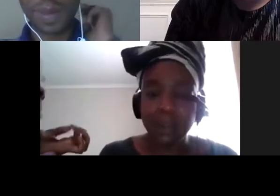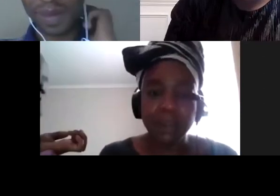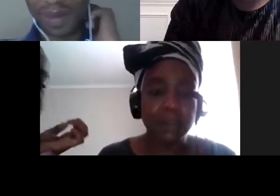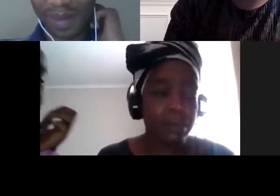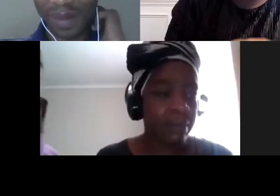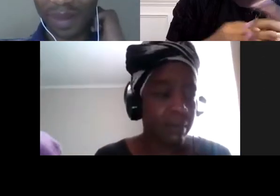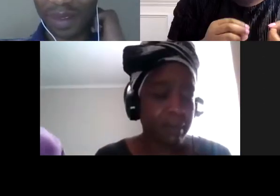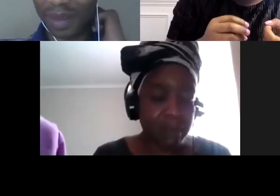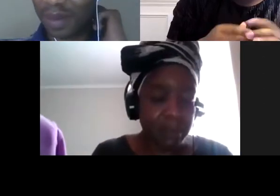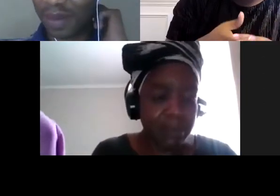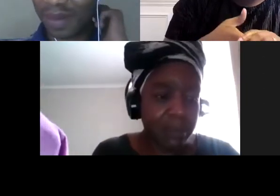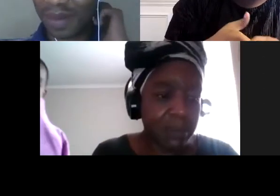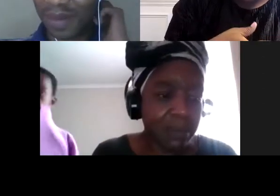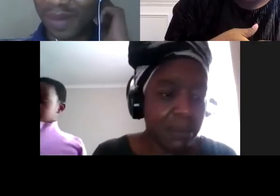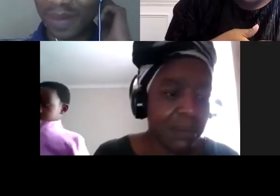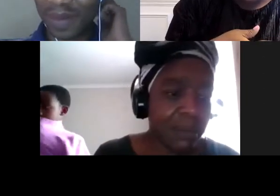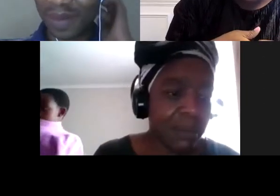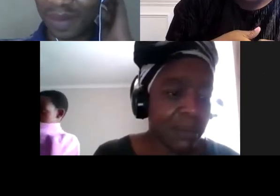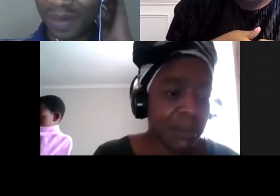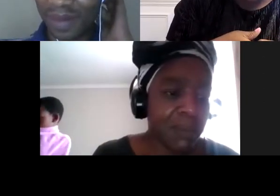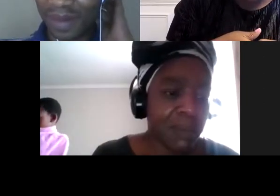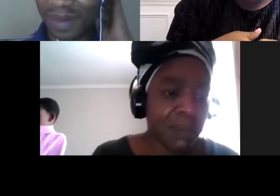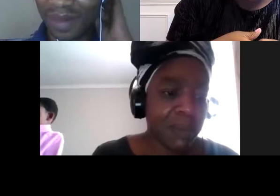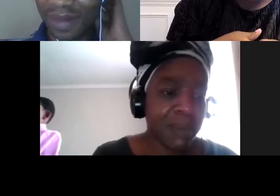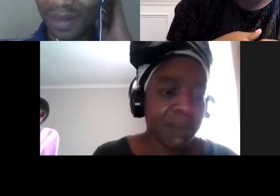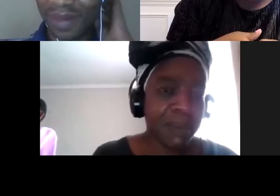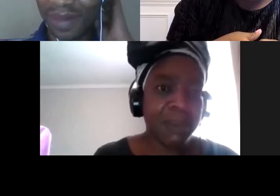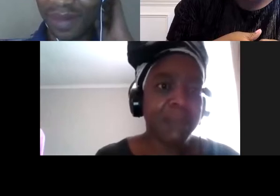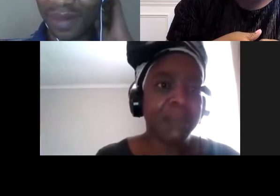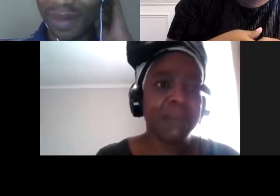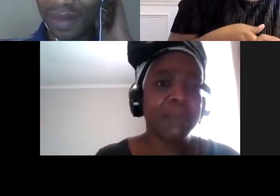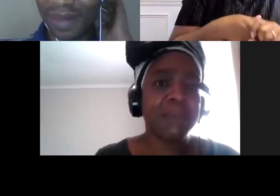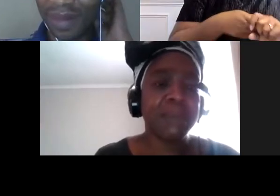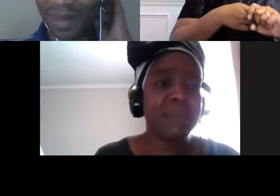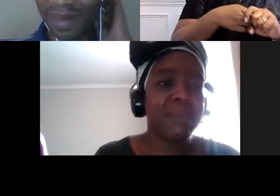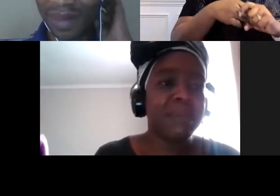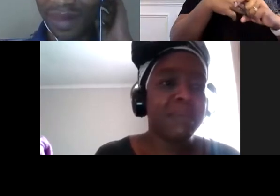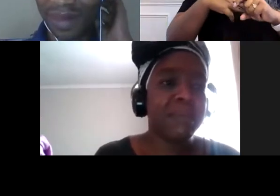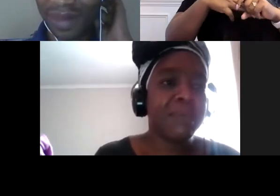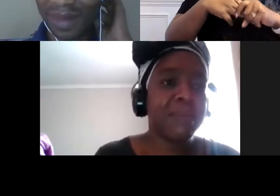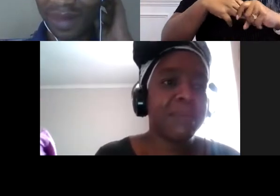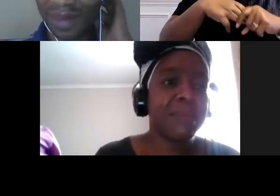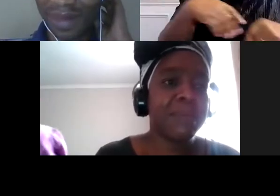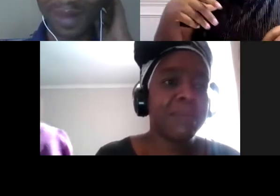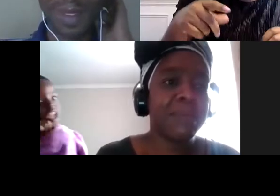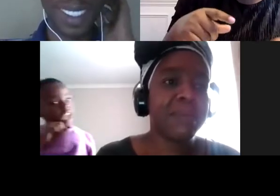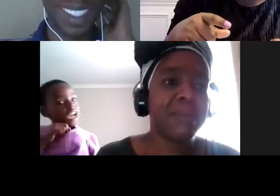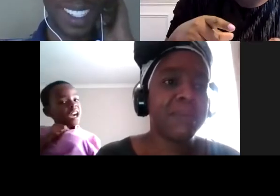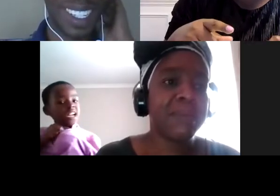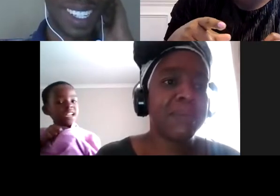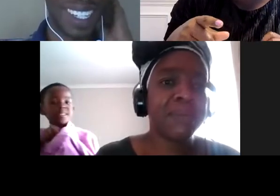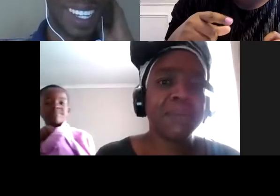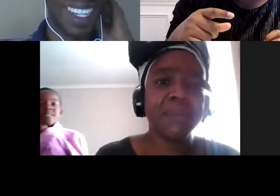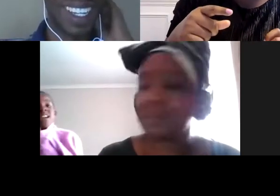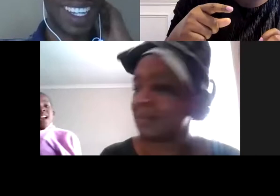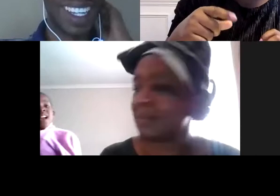did you know that? Yeah. You know that Puto is my brother, right? No. Yes. Remember when